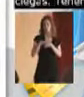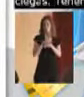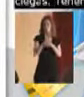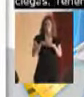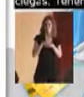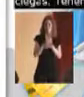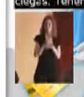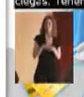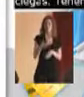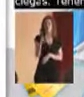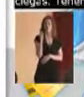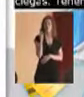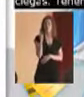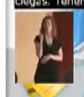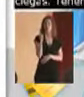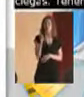vision problems.